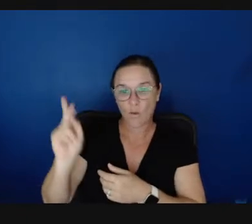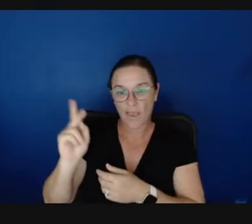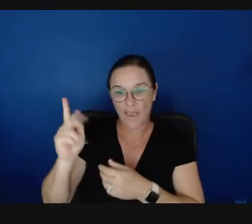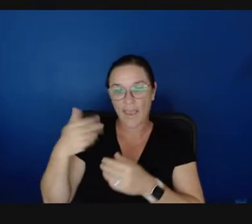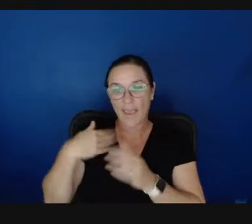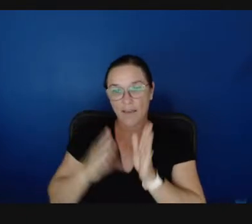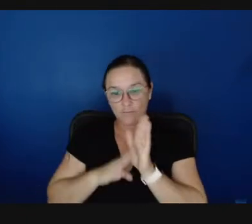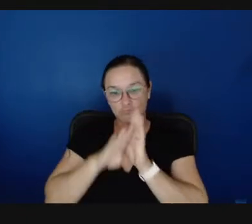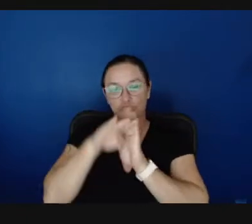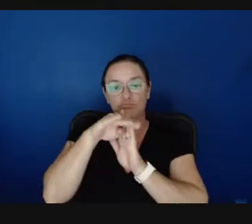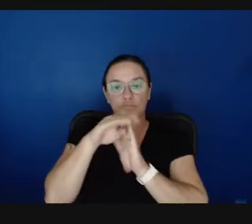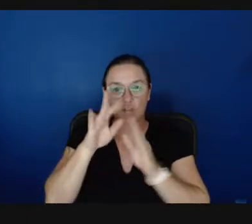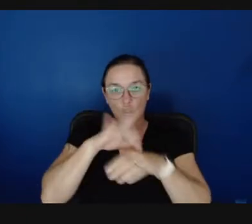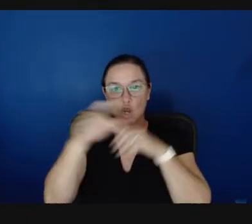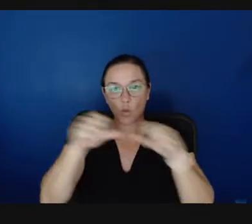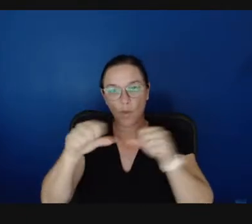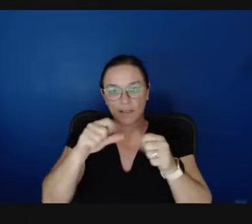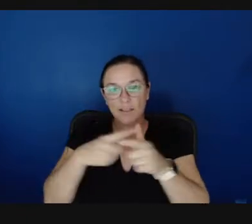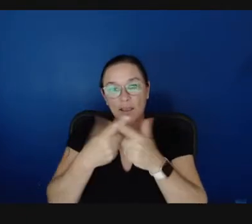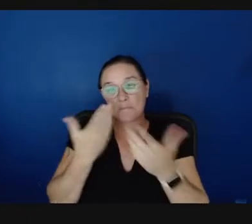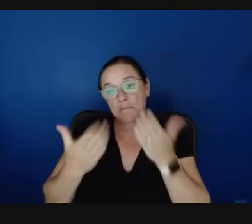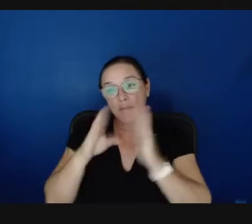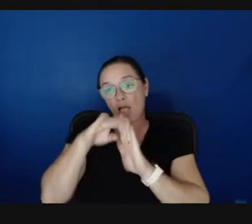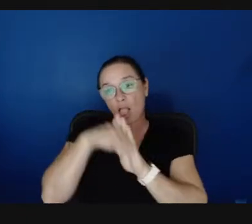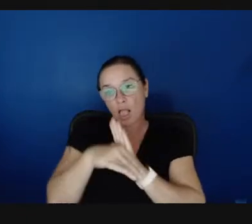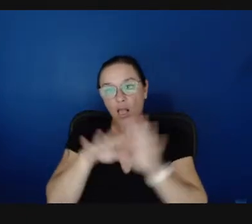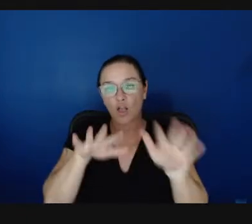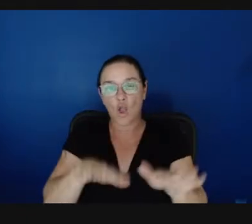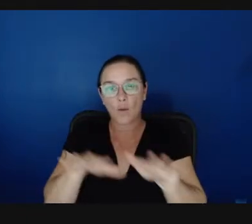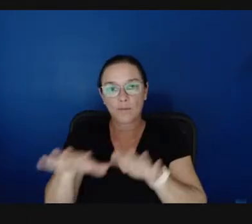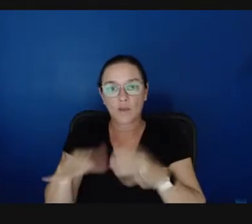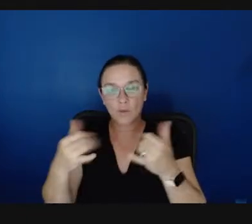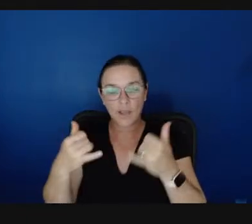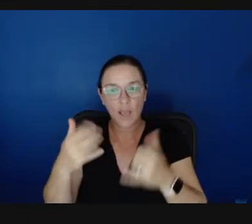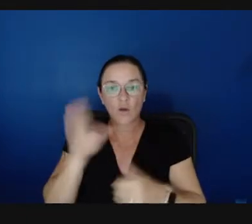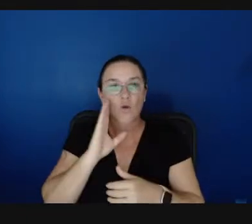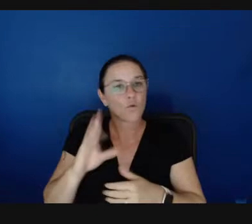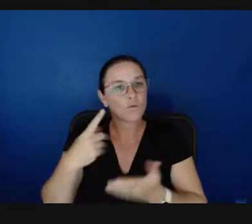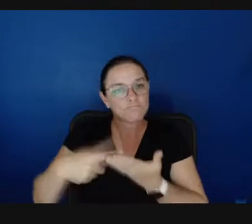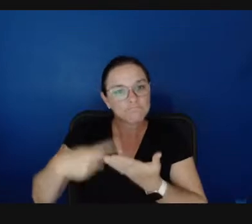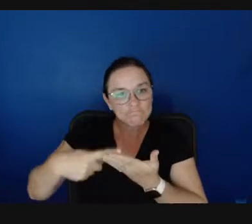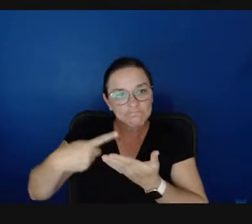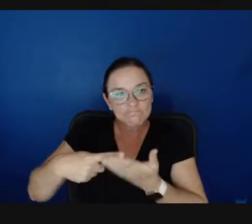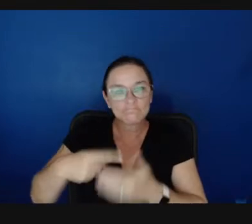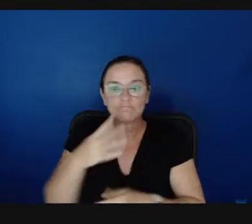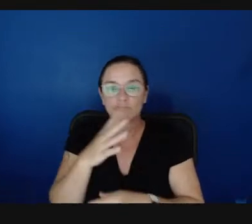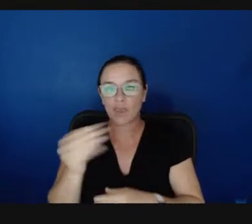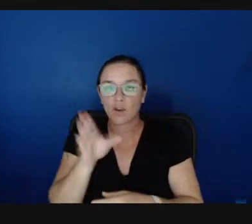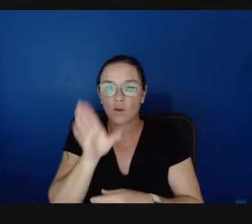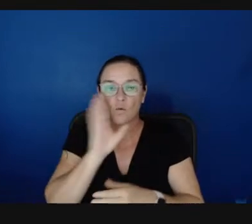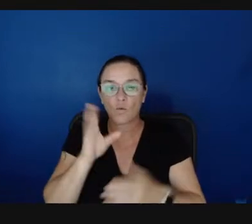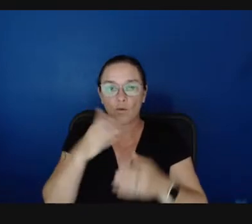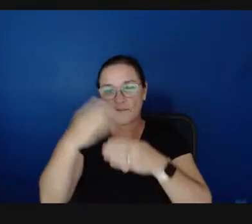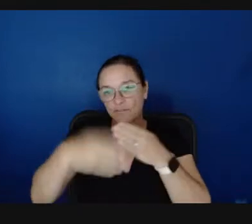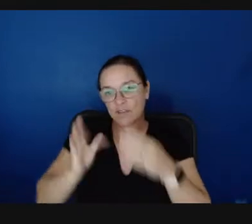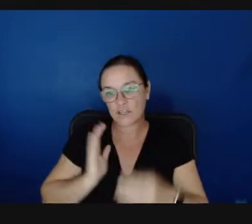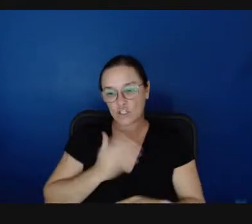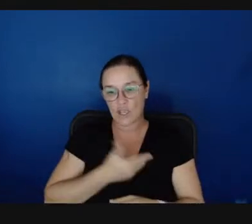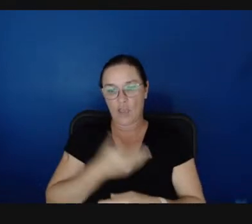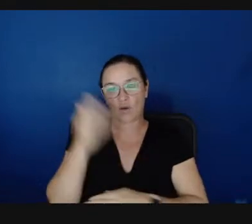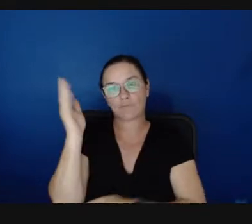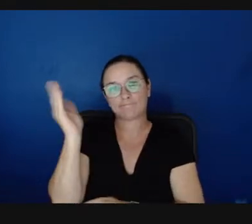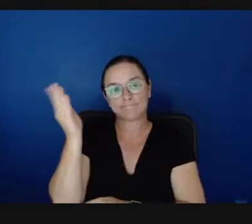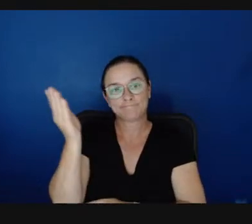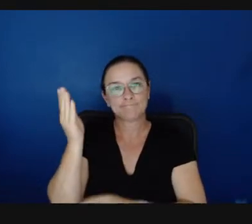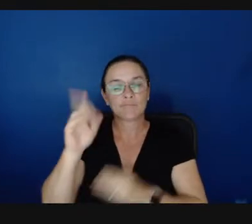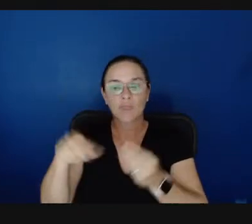perhaps calming a little bit now. So we'll talk about that. And we'll finish our series on Mauna Loa